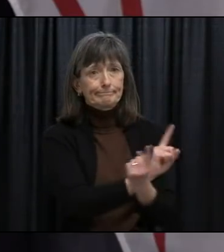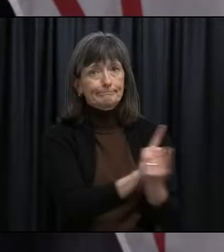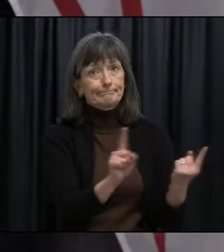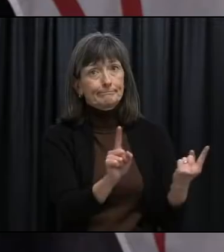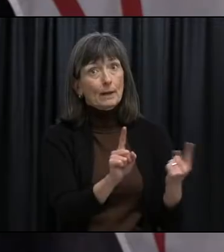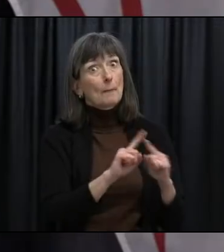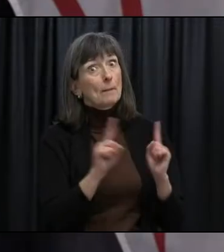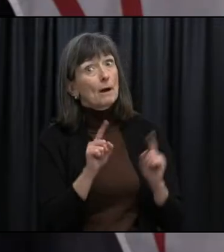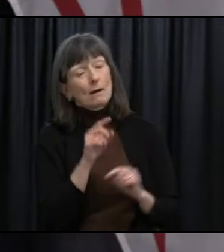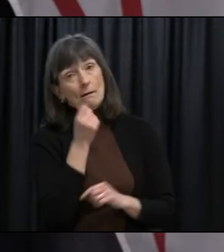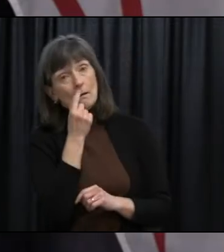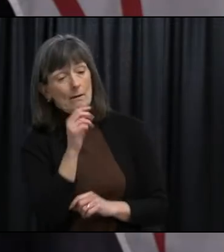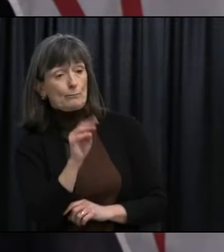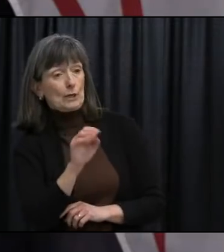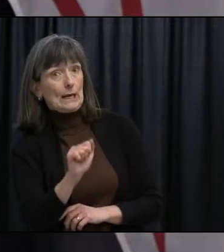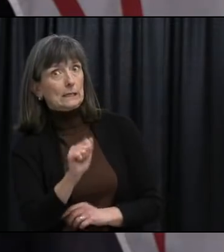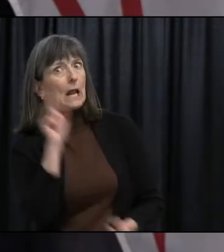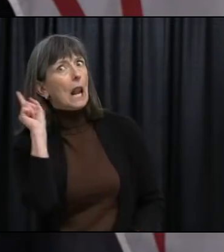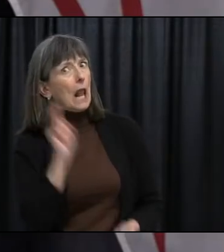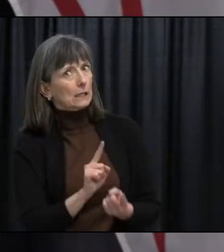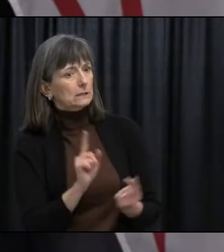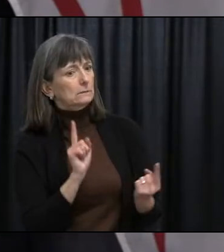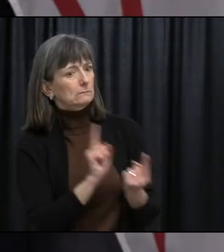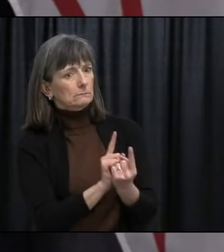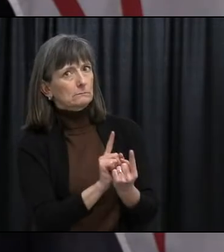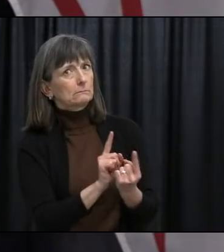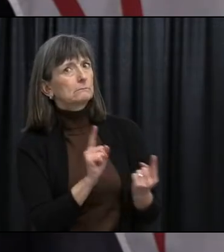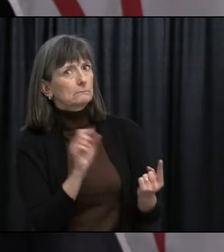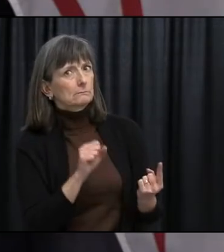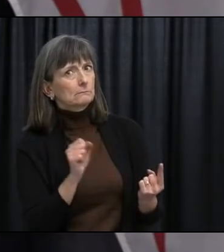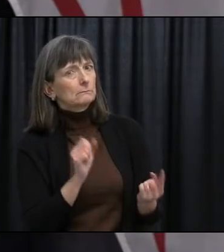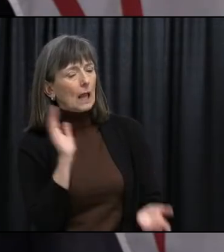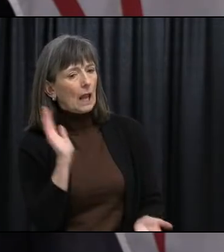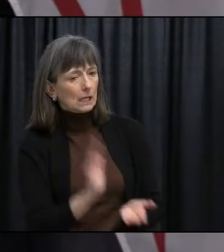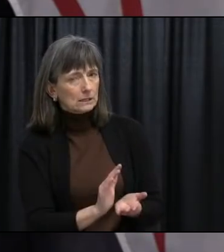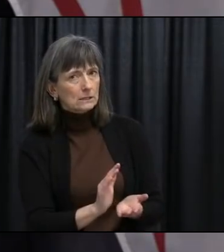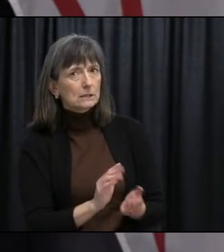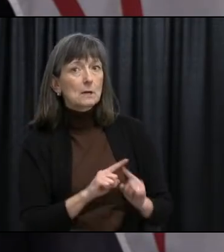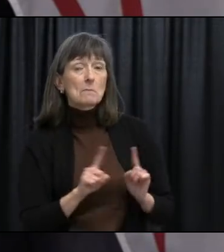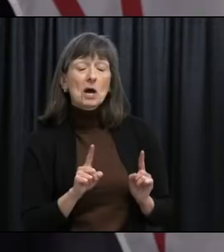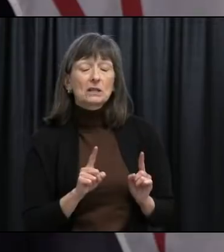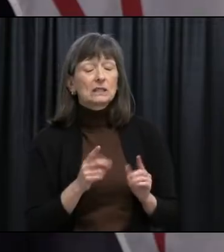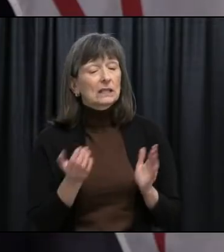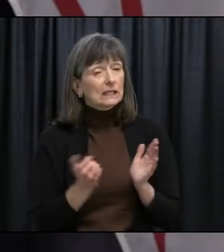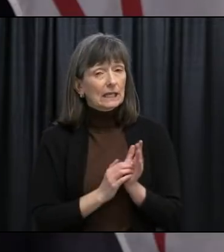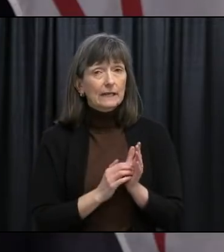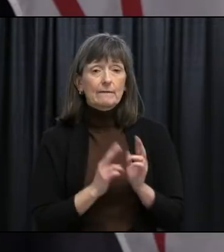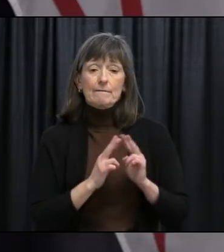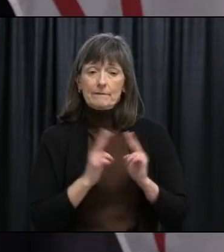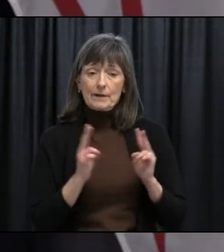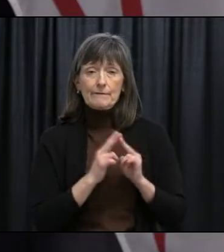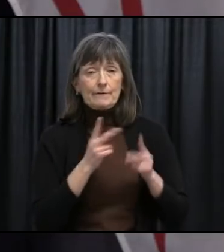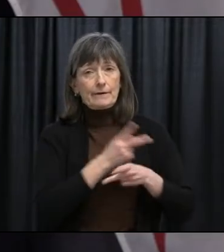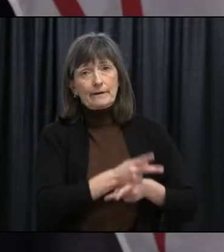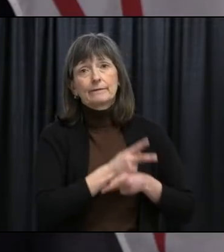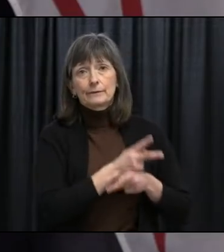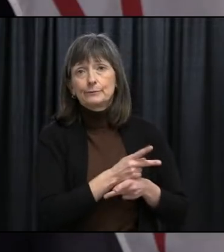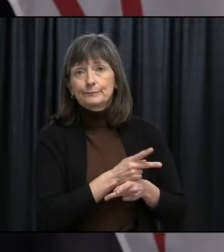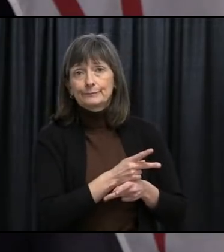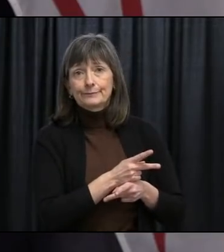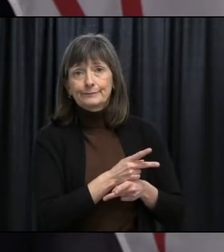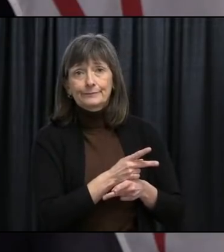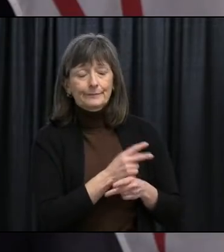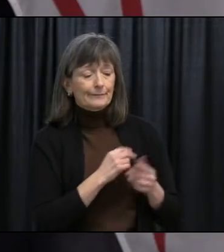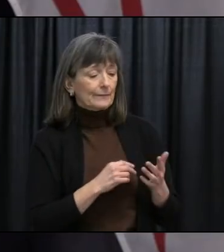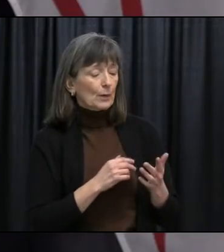Atlantic has done a great job in trying to reduce that risk as much as possible. We're trying to be as cautious as we can with regard to reducing the